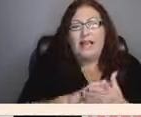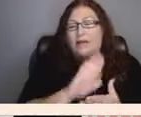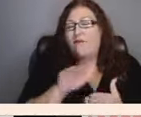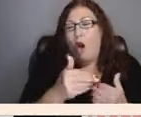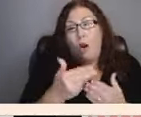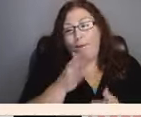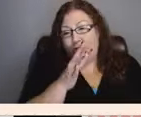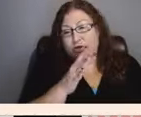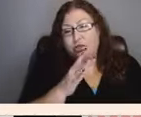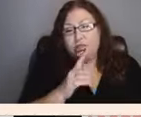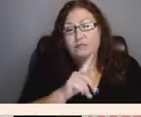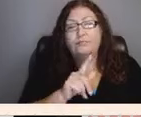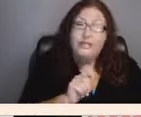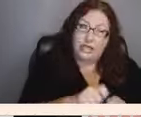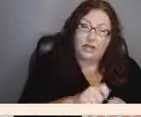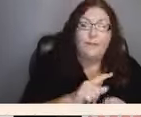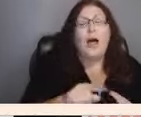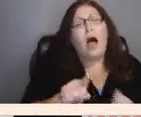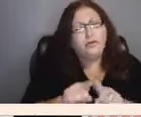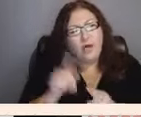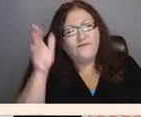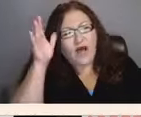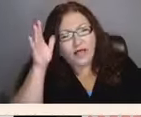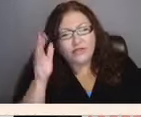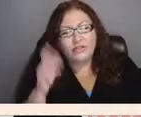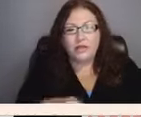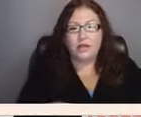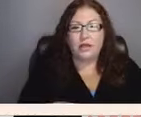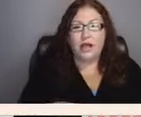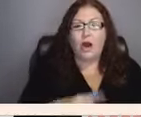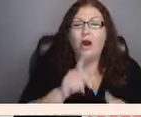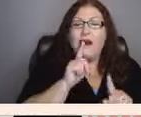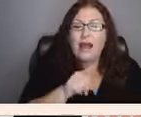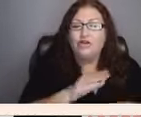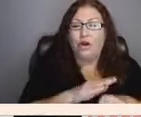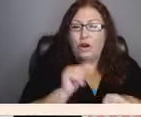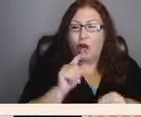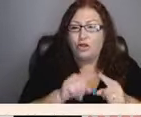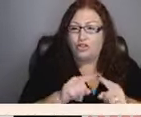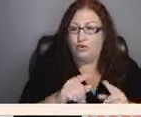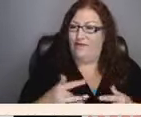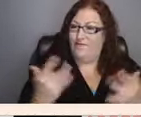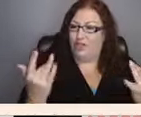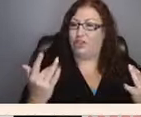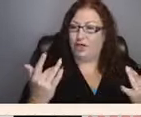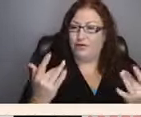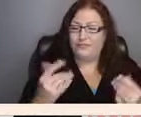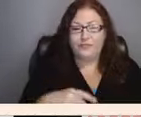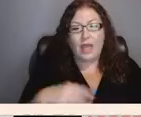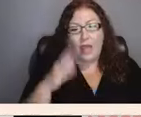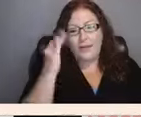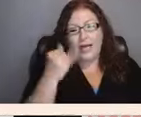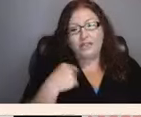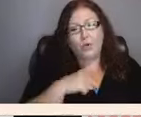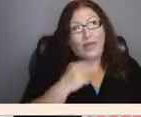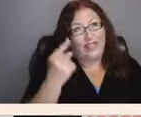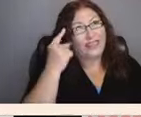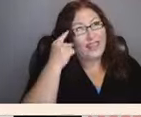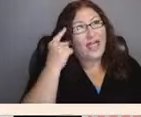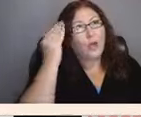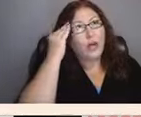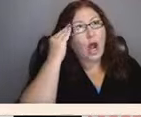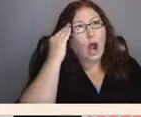also fathers, are are answering a call to adventure, because we think we know what's ahead of us, but